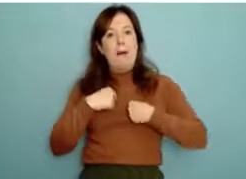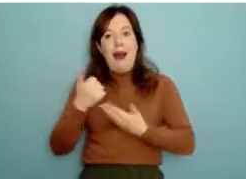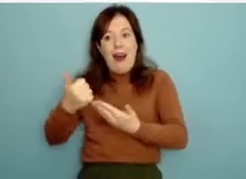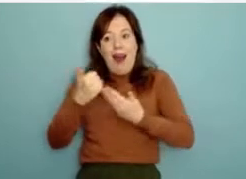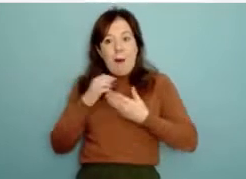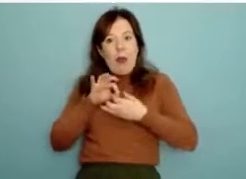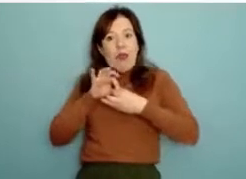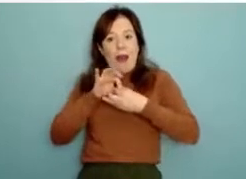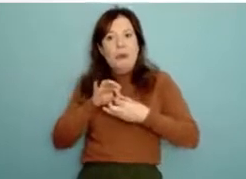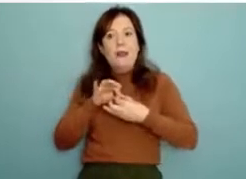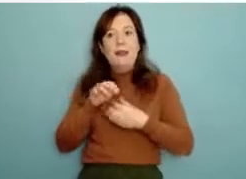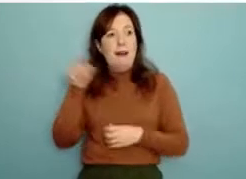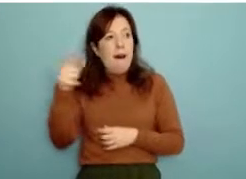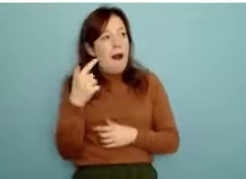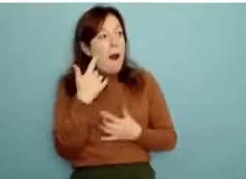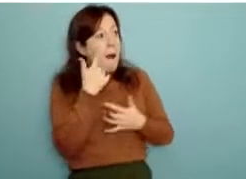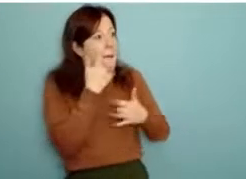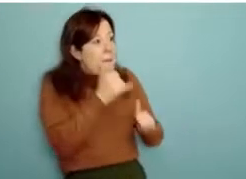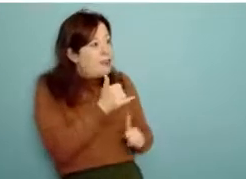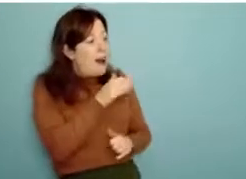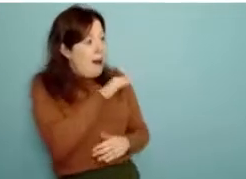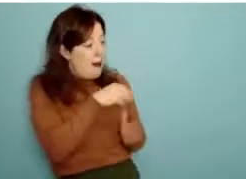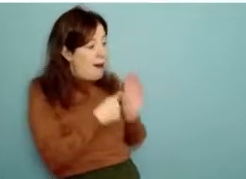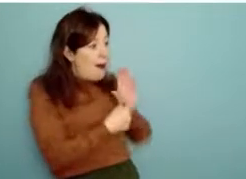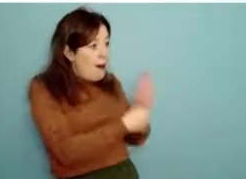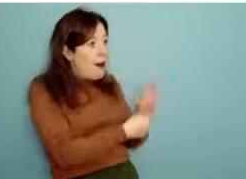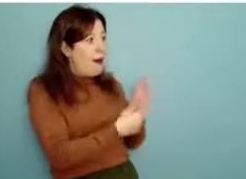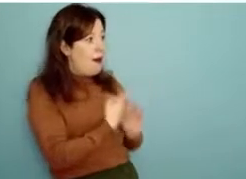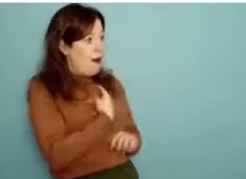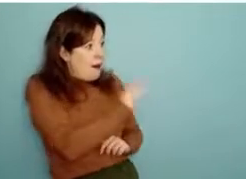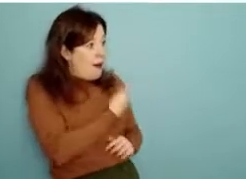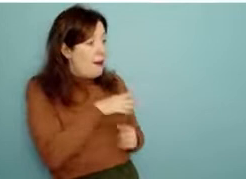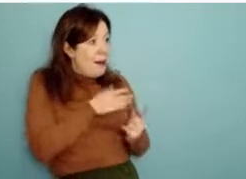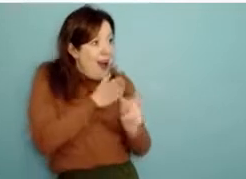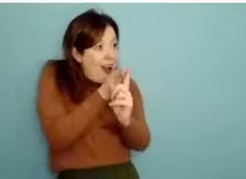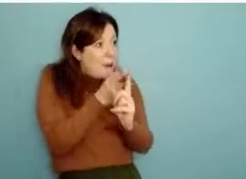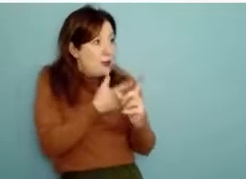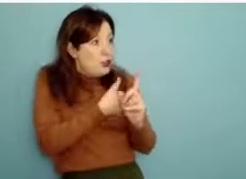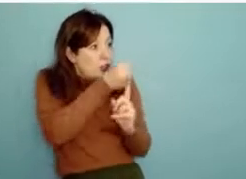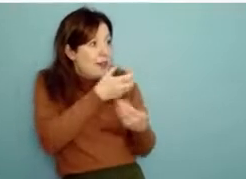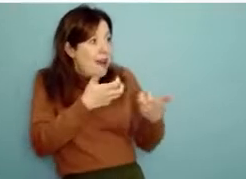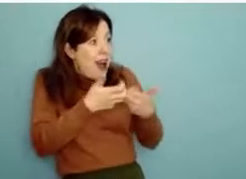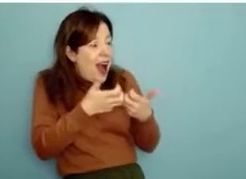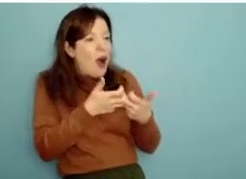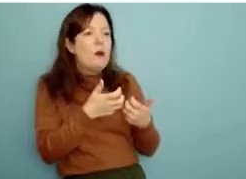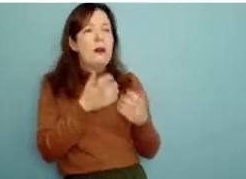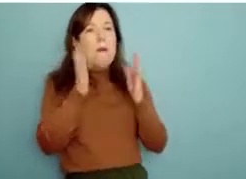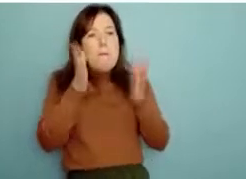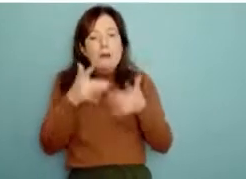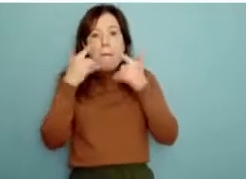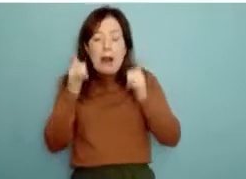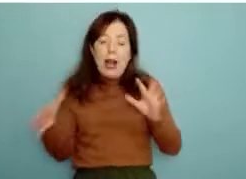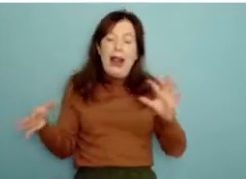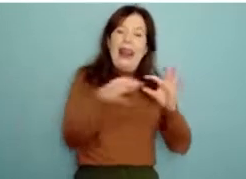used the measures to shape what we are working on together and tie them into the goals. Using